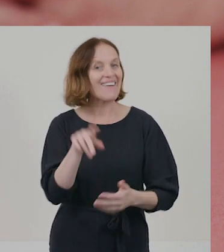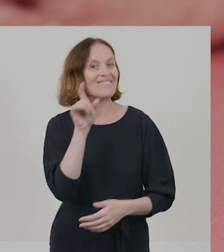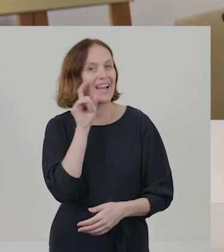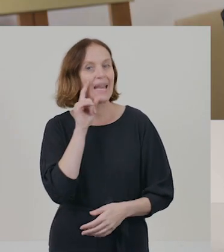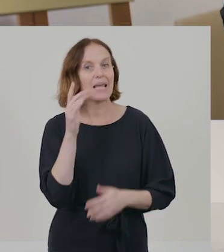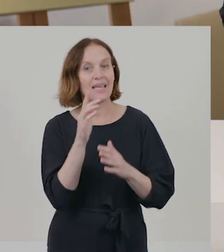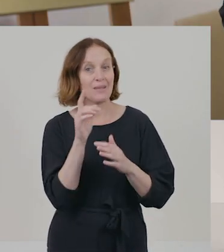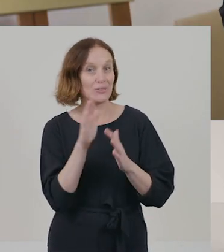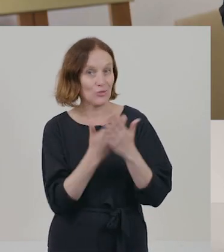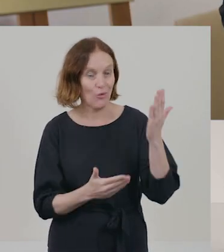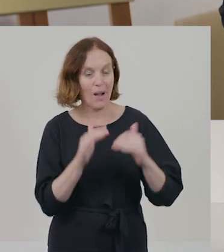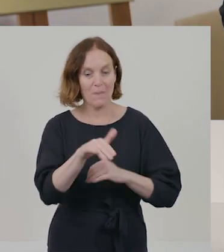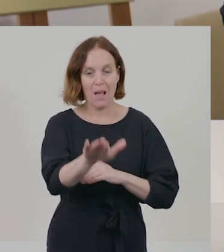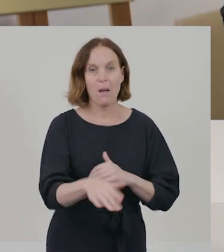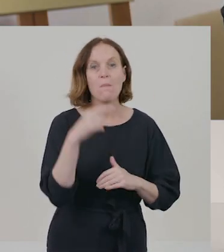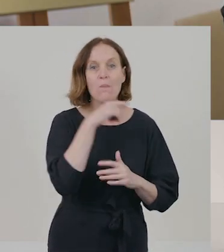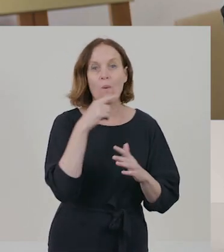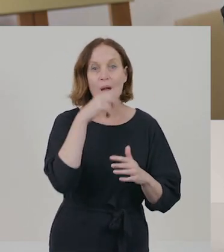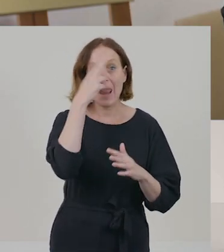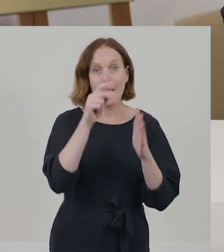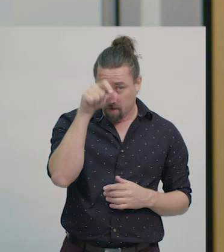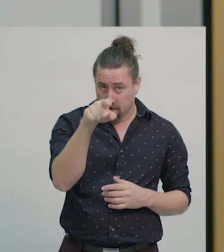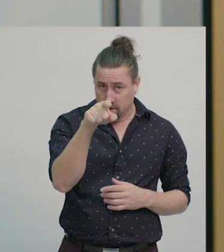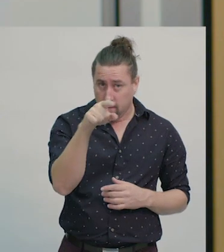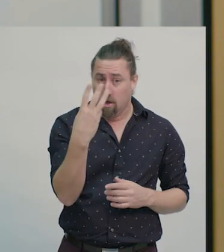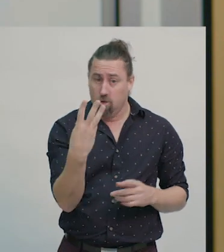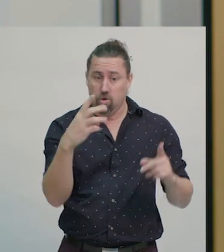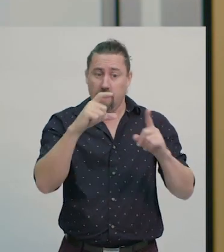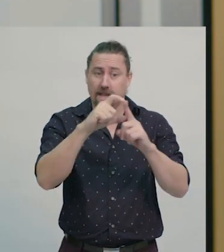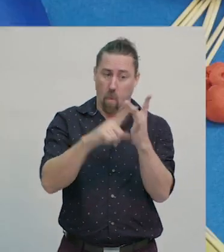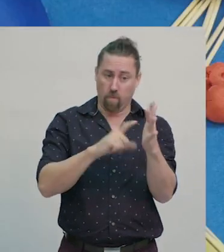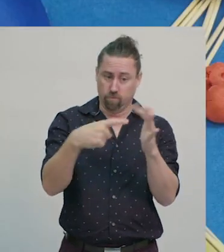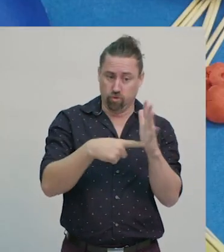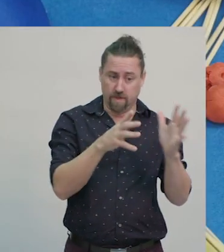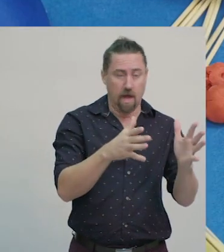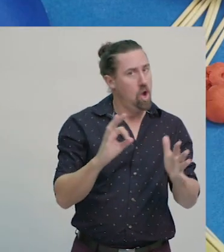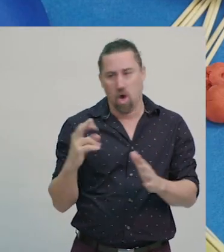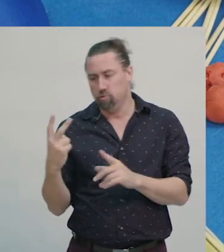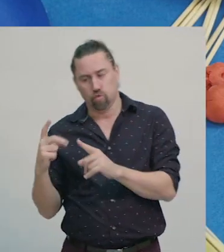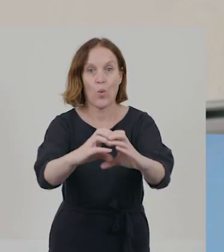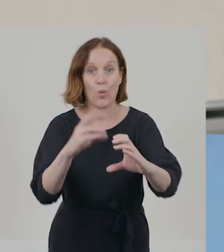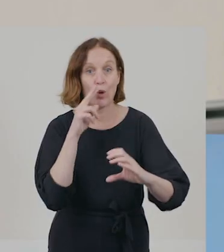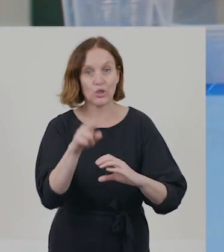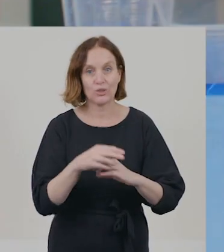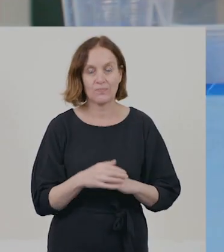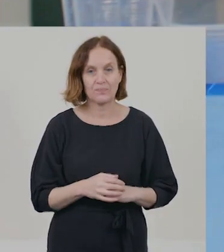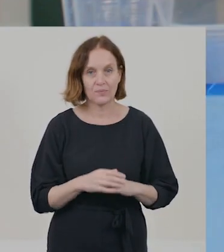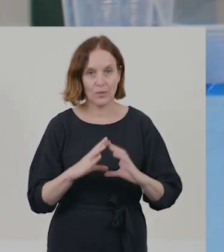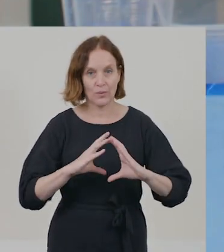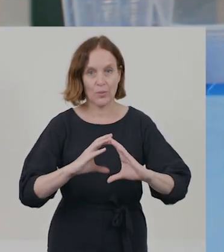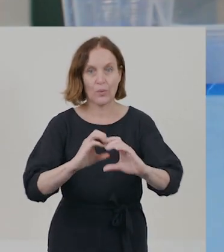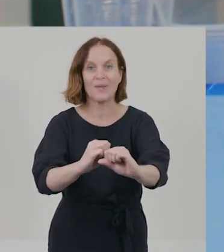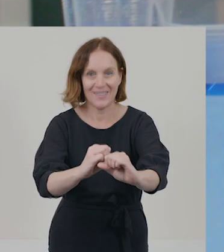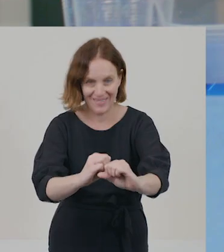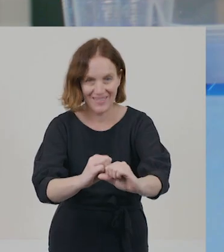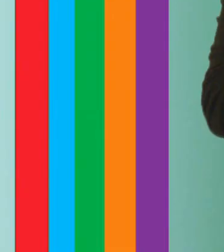and science lessons, we'll look at using humour in our writing. We'll explore aspects of three-dimensional objects and we will investigate